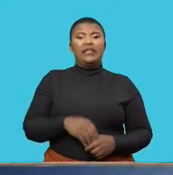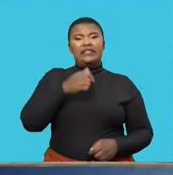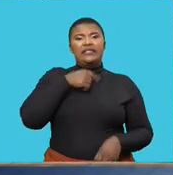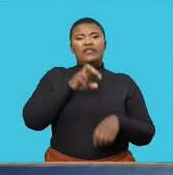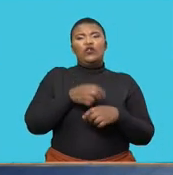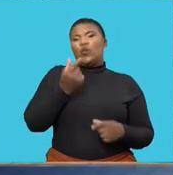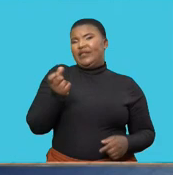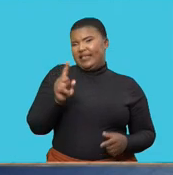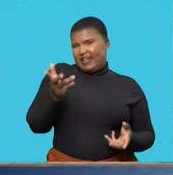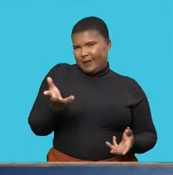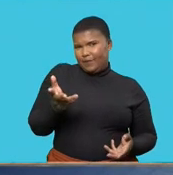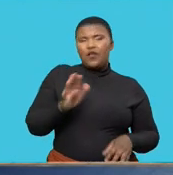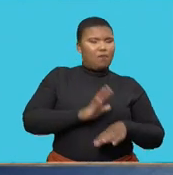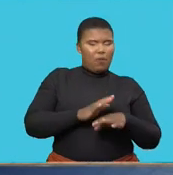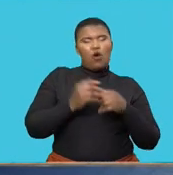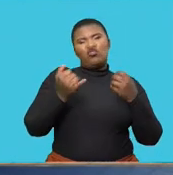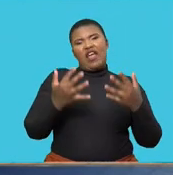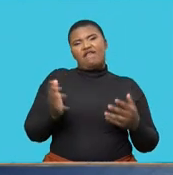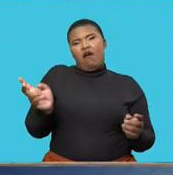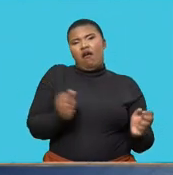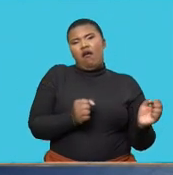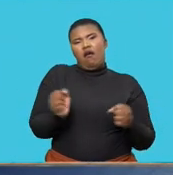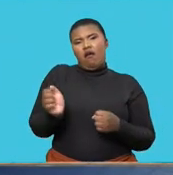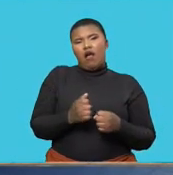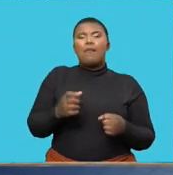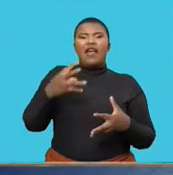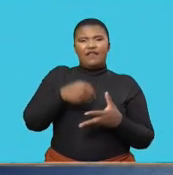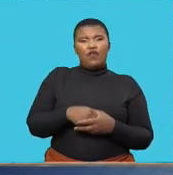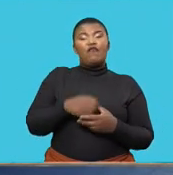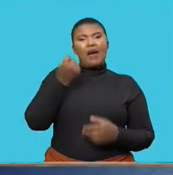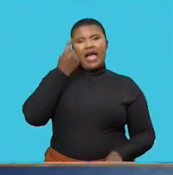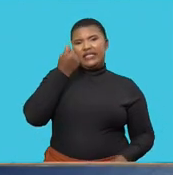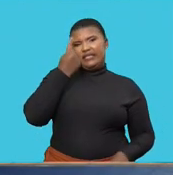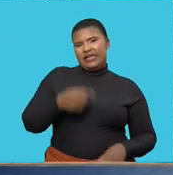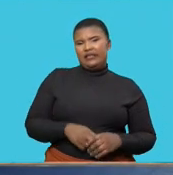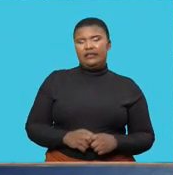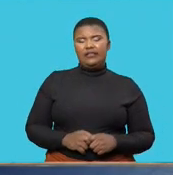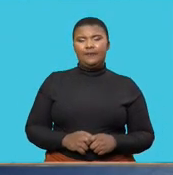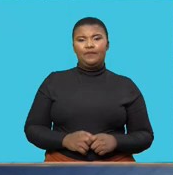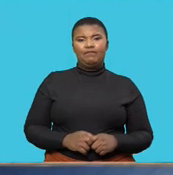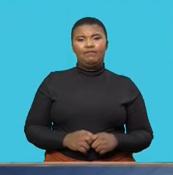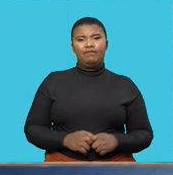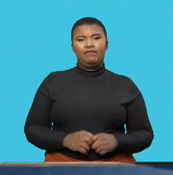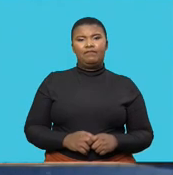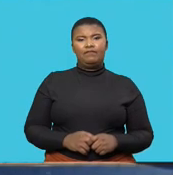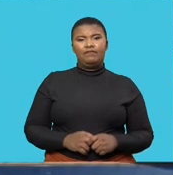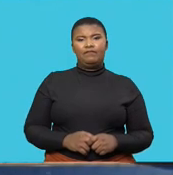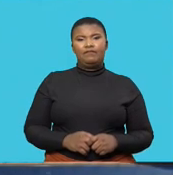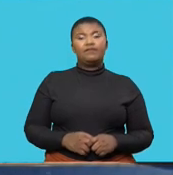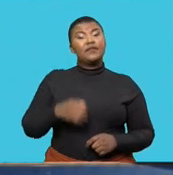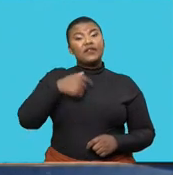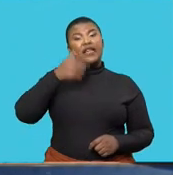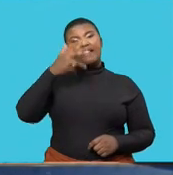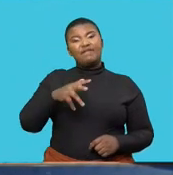ukuthi siyenze ukuthi to bring more drivers to the party ukuthi ba understand sibe into eyi-one njengoba bebasho ku workshop also. We did